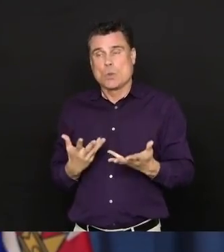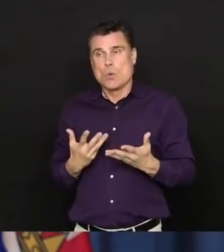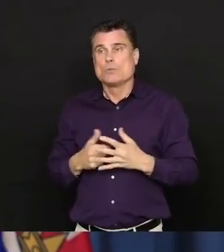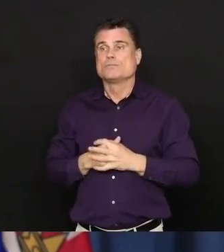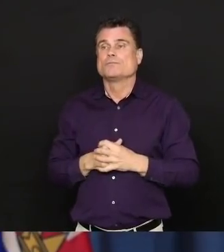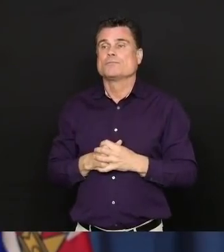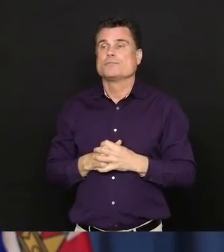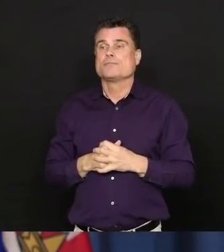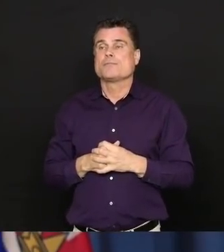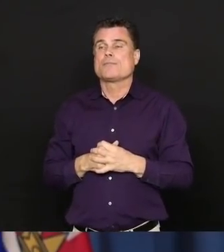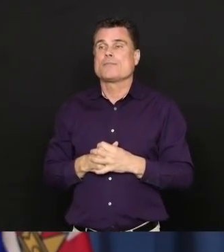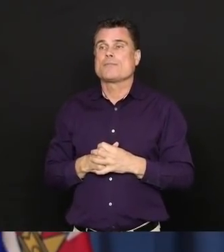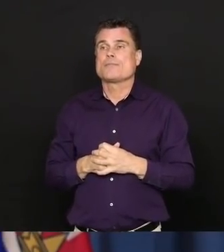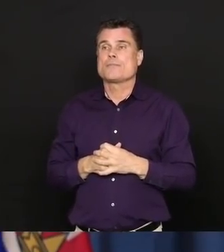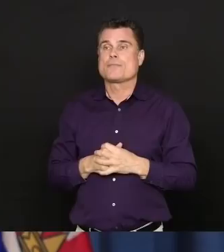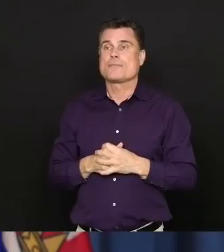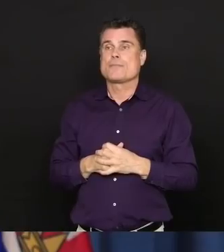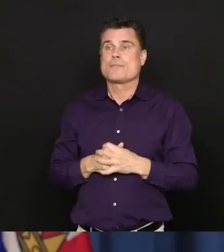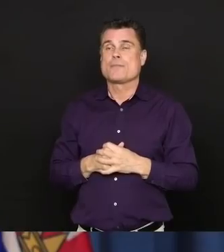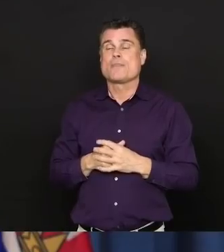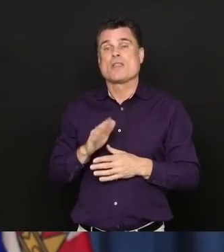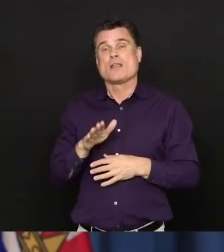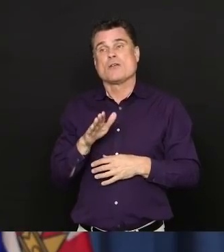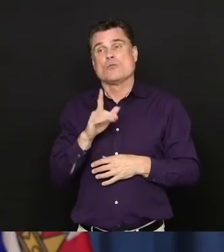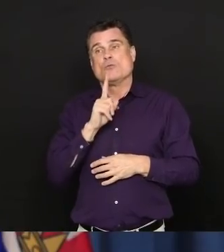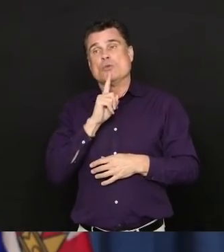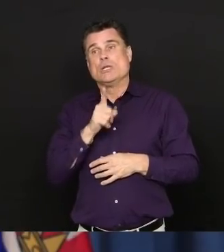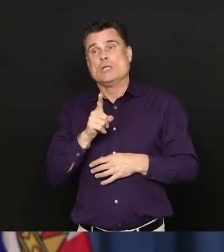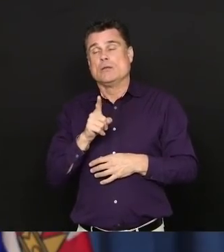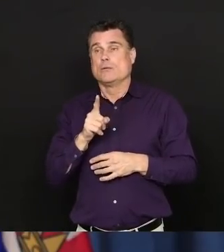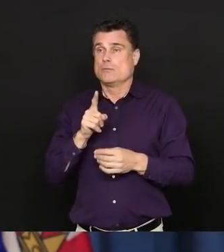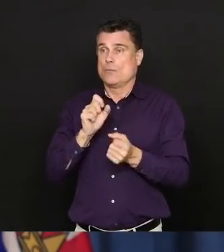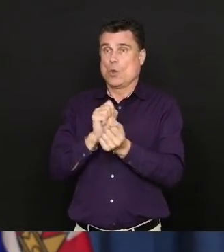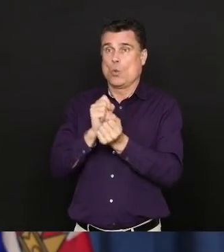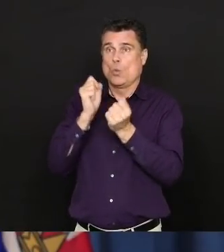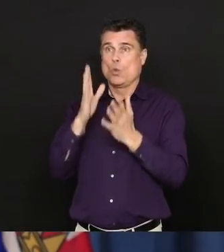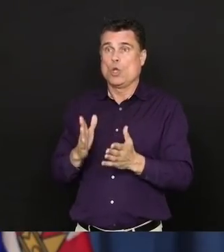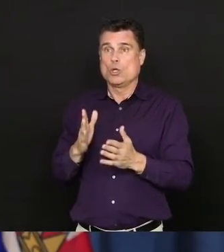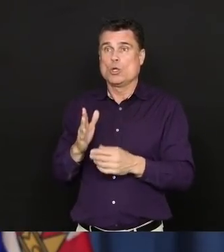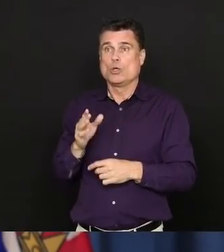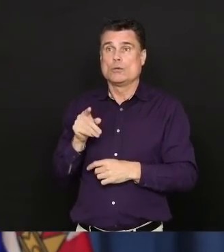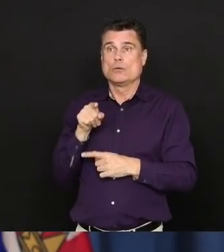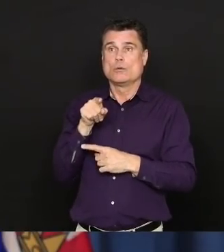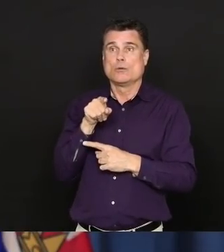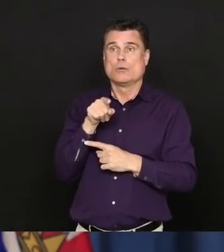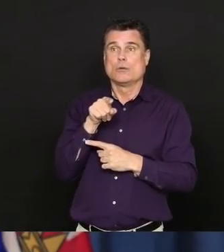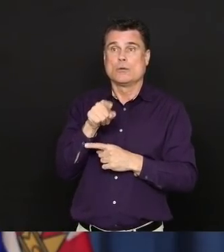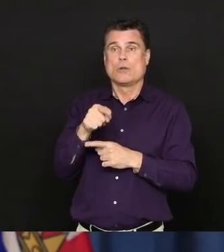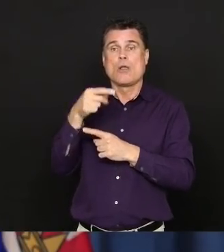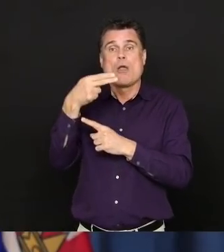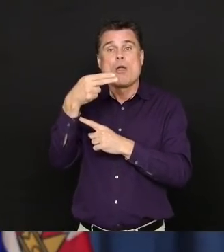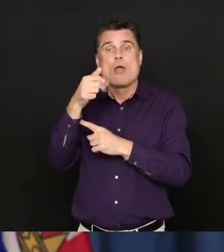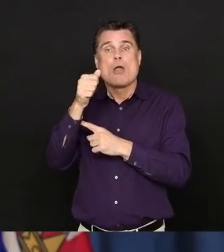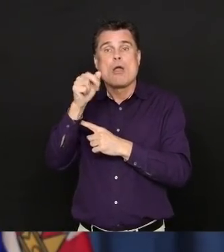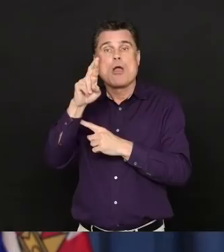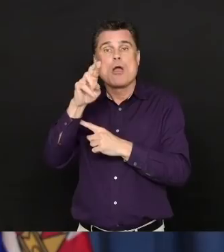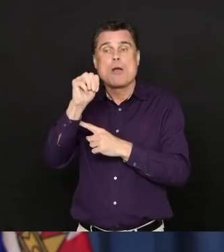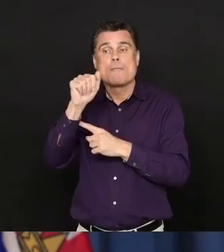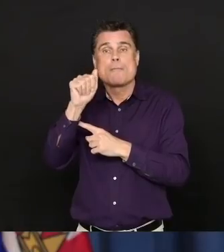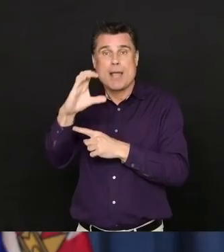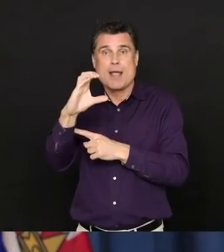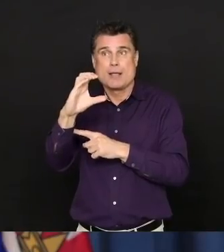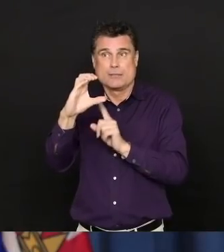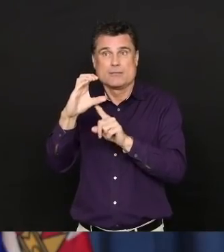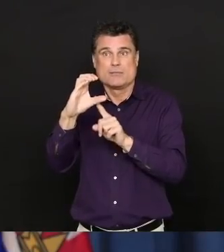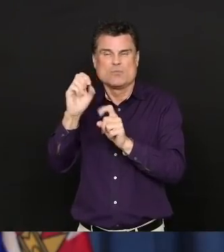at Harmac, for example, is an example of this, is not consistent with what we need to do as a society. I'm very proud of the workers